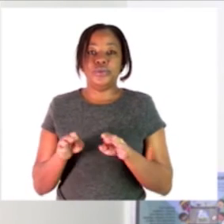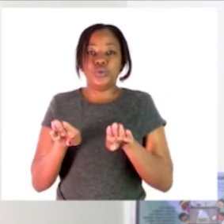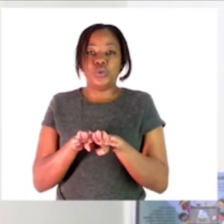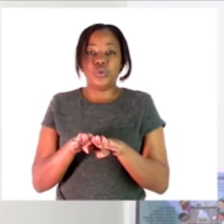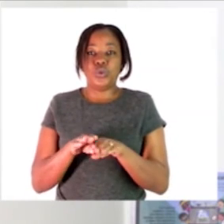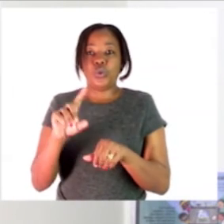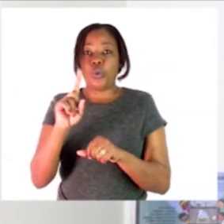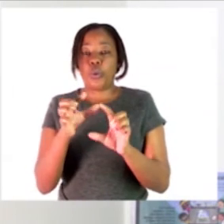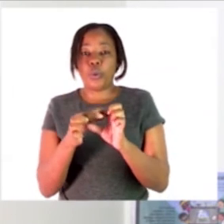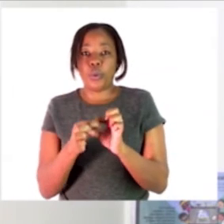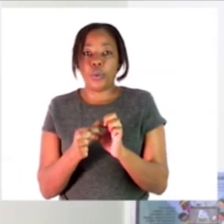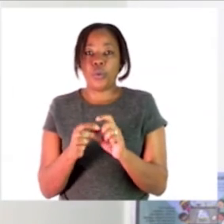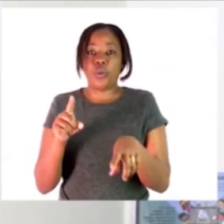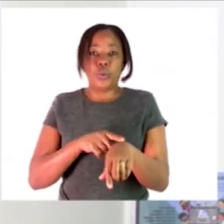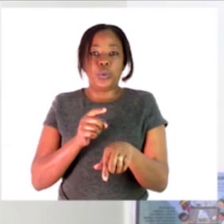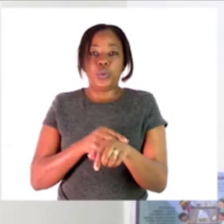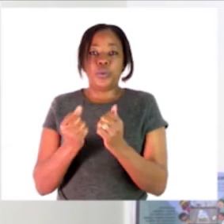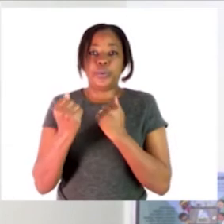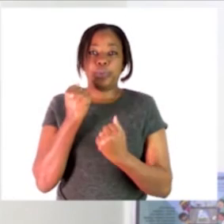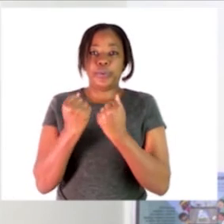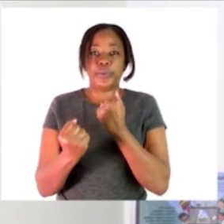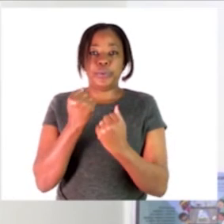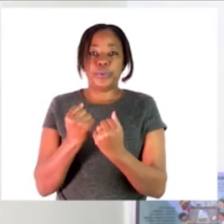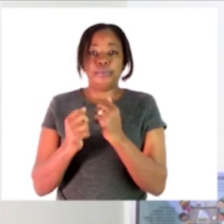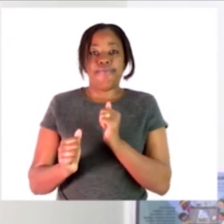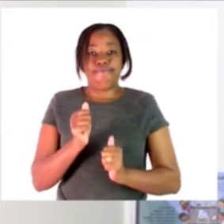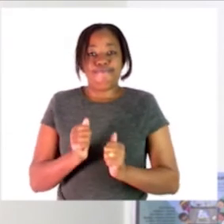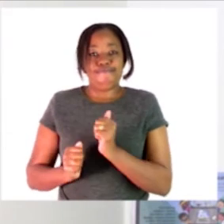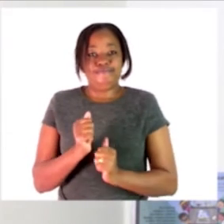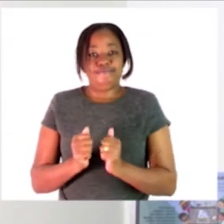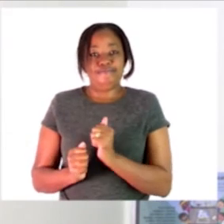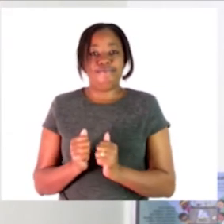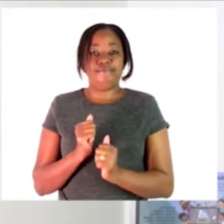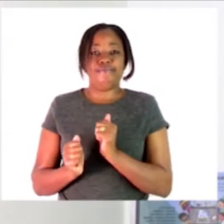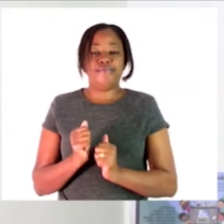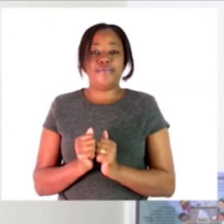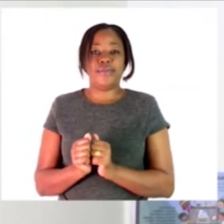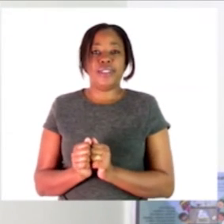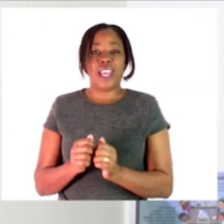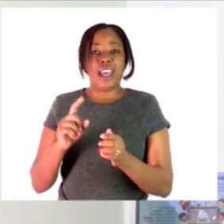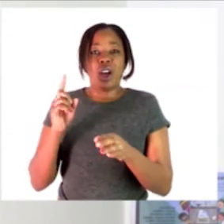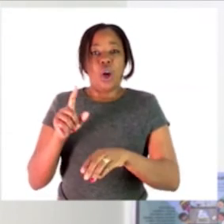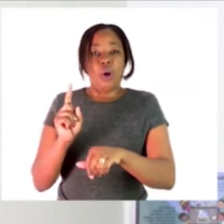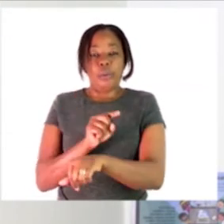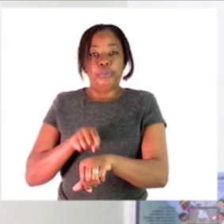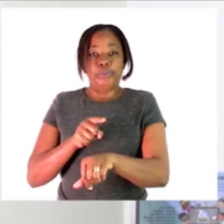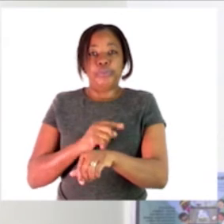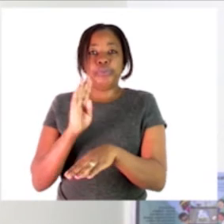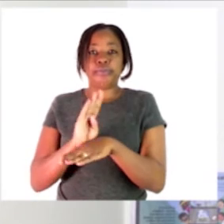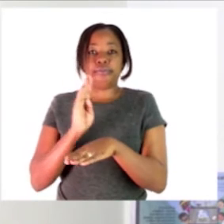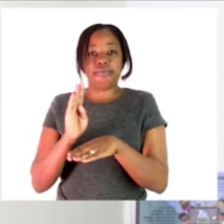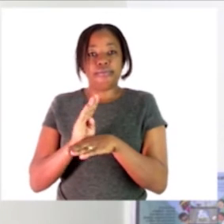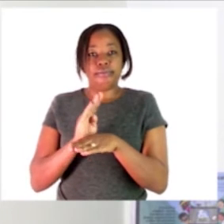You must always keep active. You must run around. You must keep yourself busy, and do not